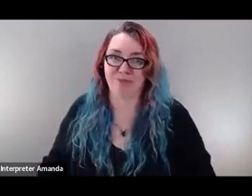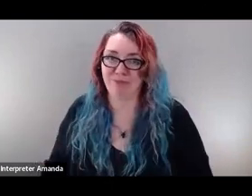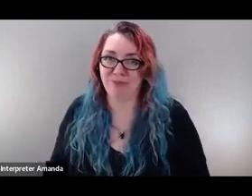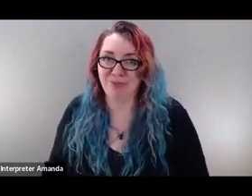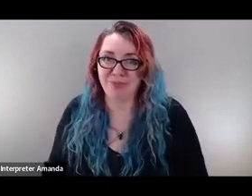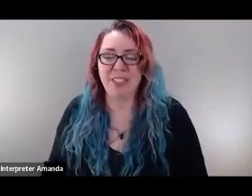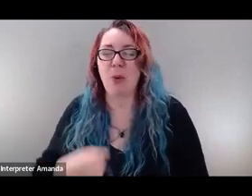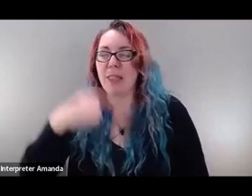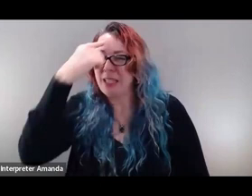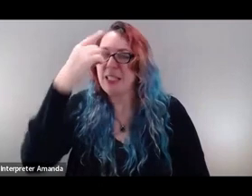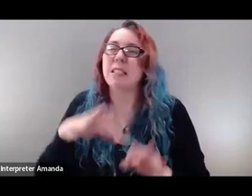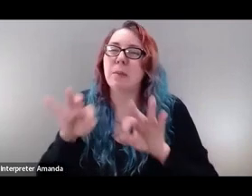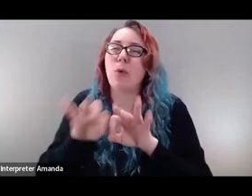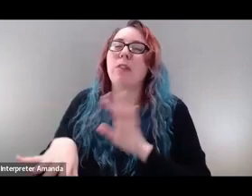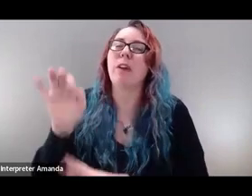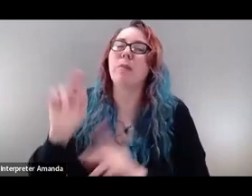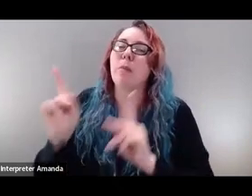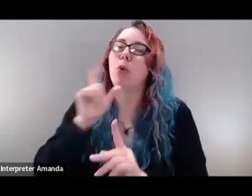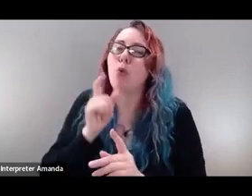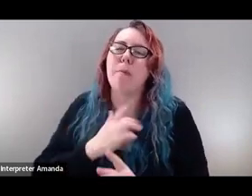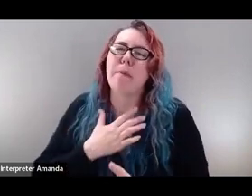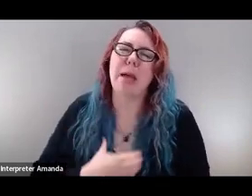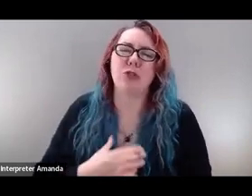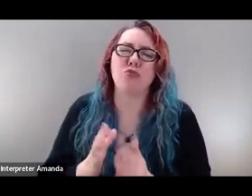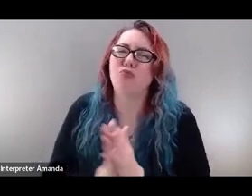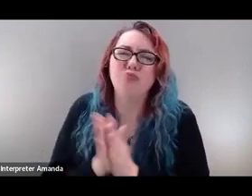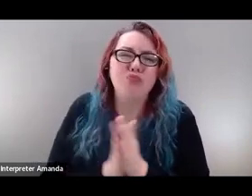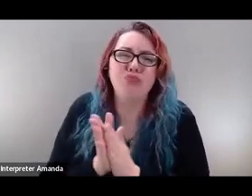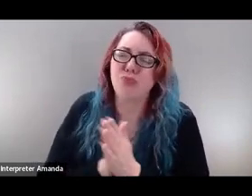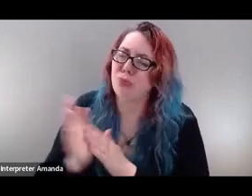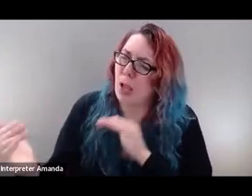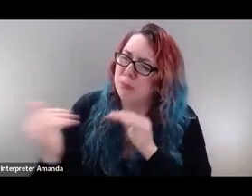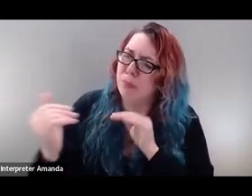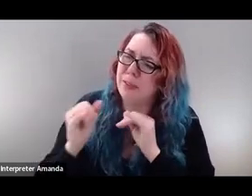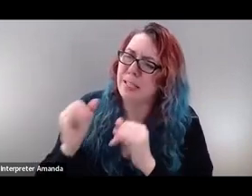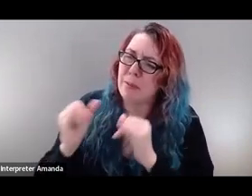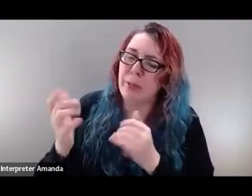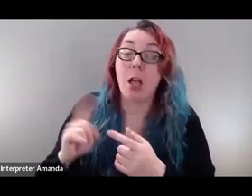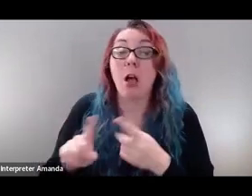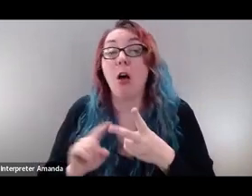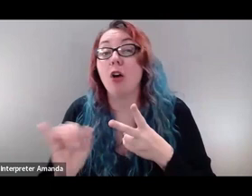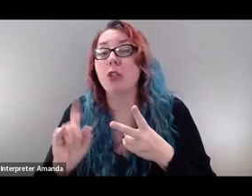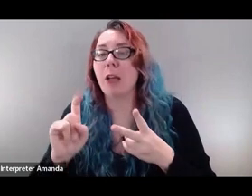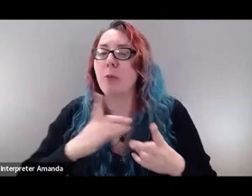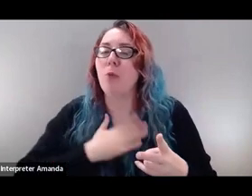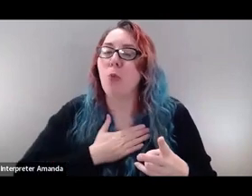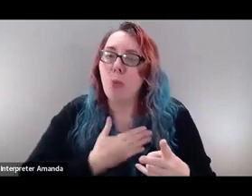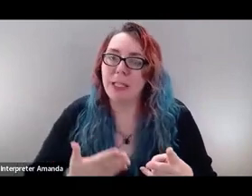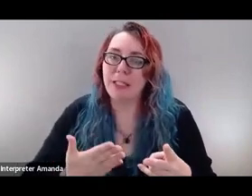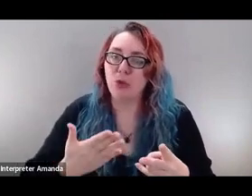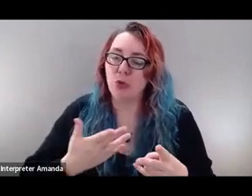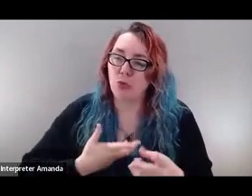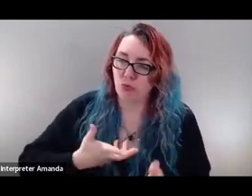doing, and finding those shared goals, and also be willing to compromise and adapt is also